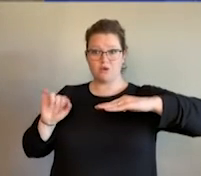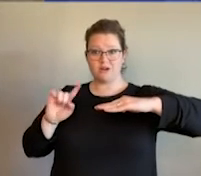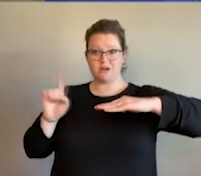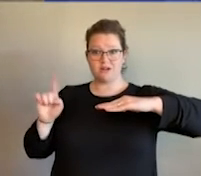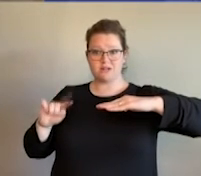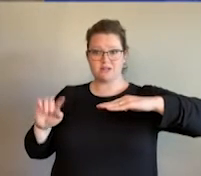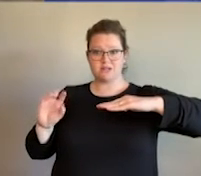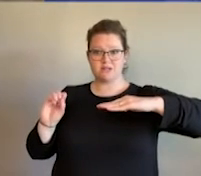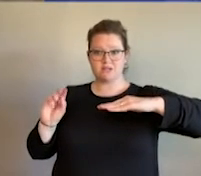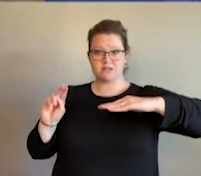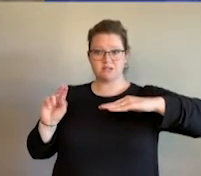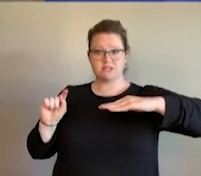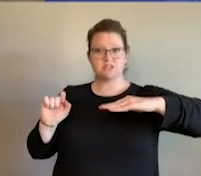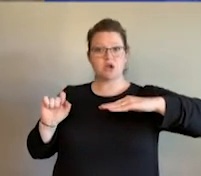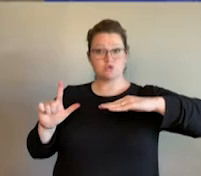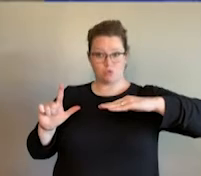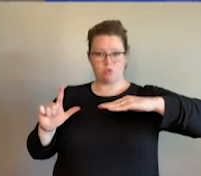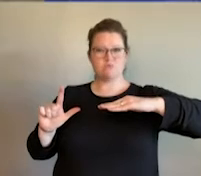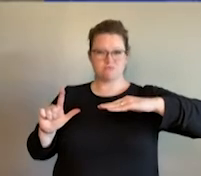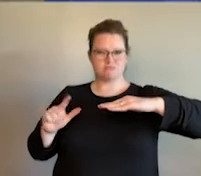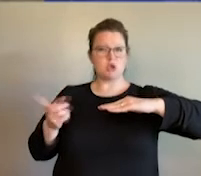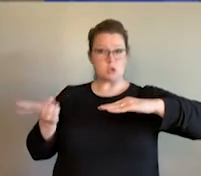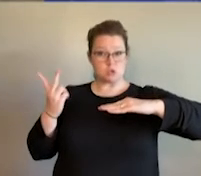to side.